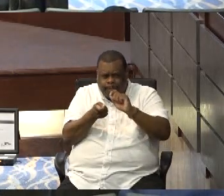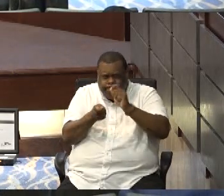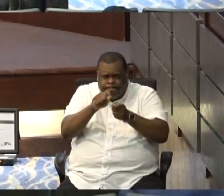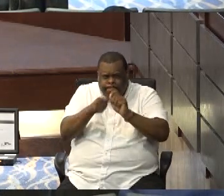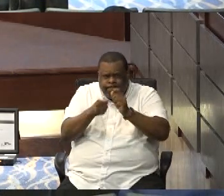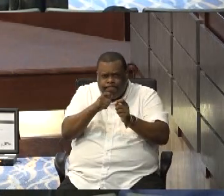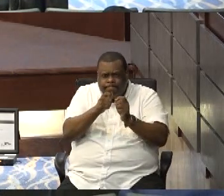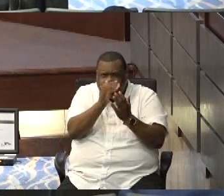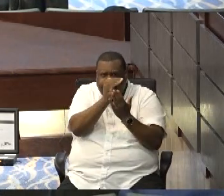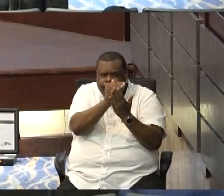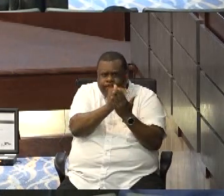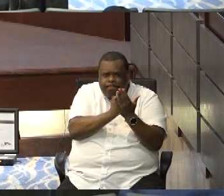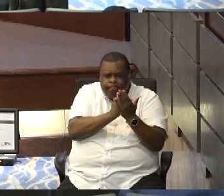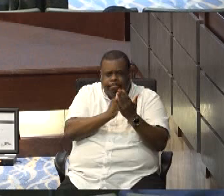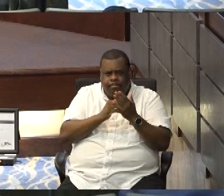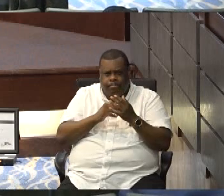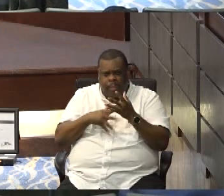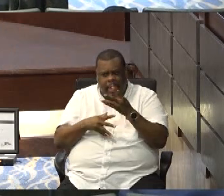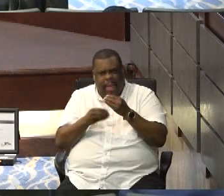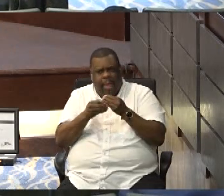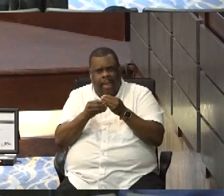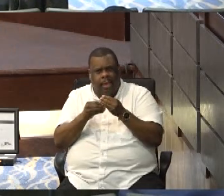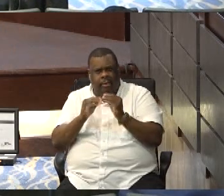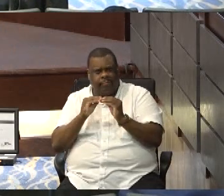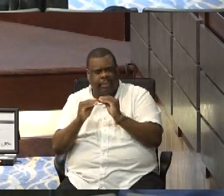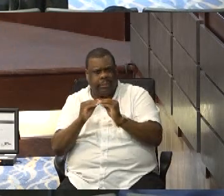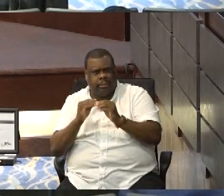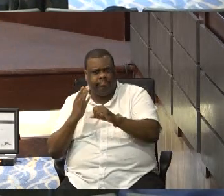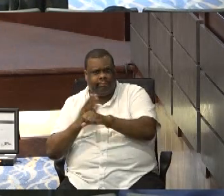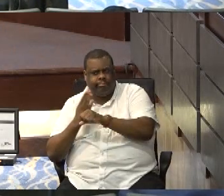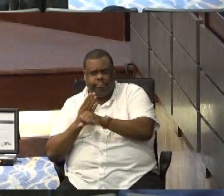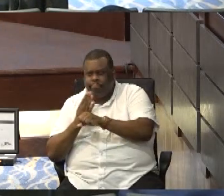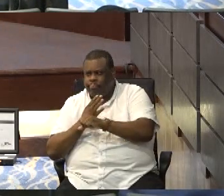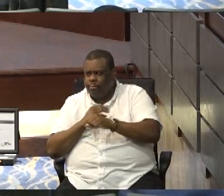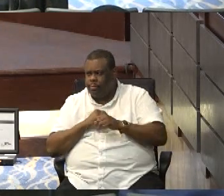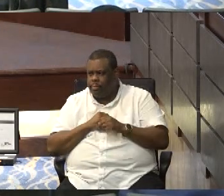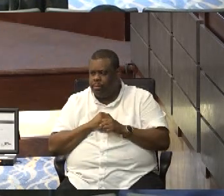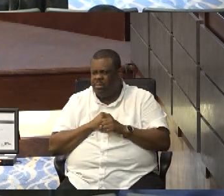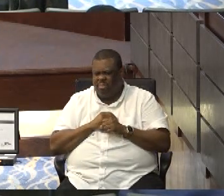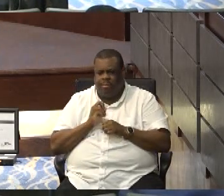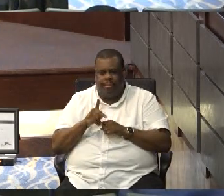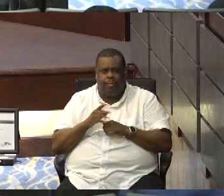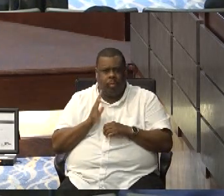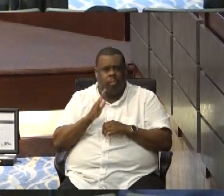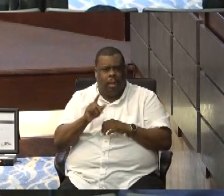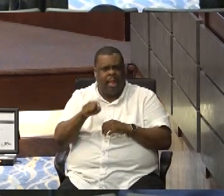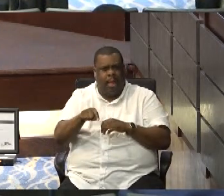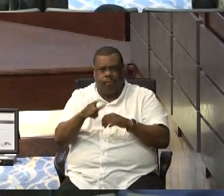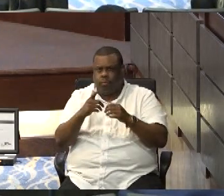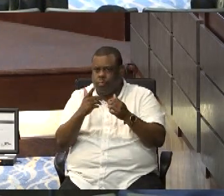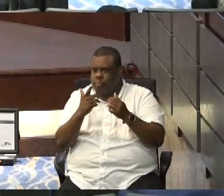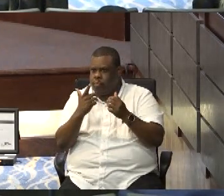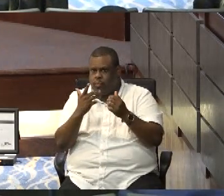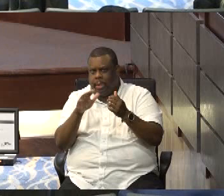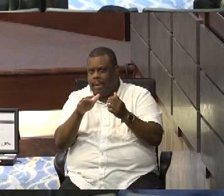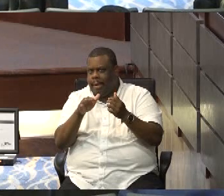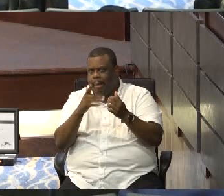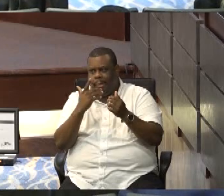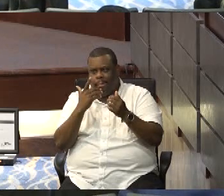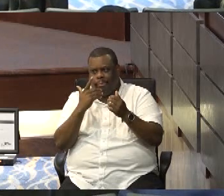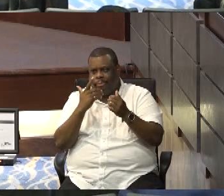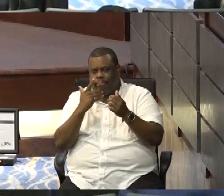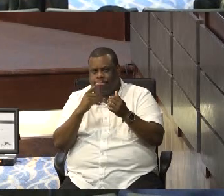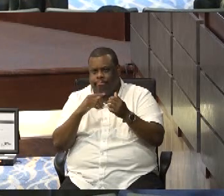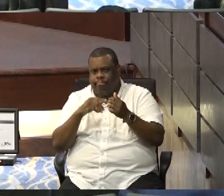is adding sustainability and longevity into the assets that we have. It will have to happen. The peer